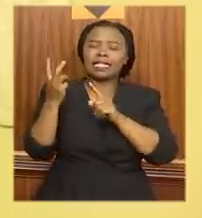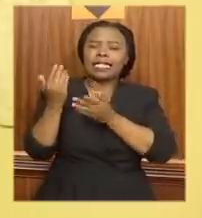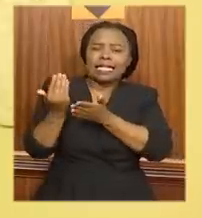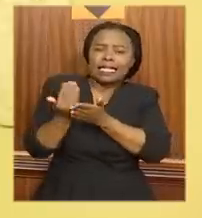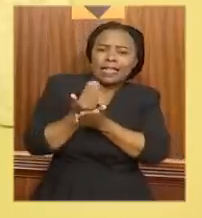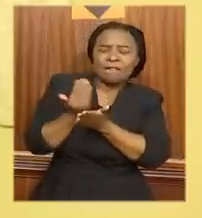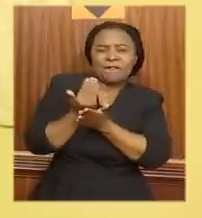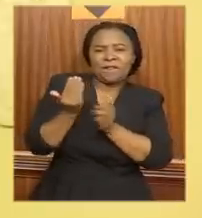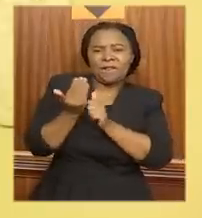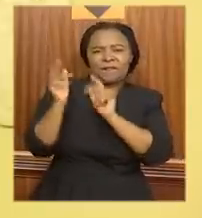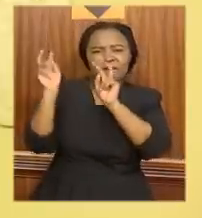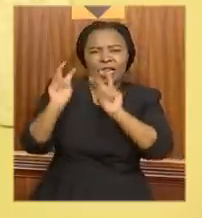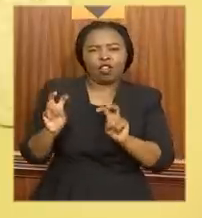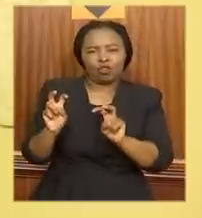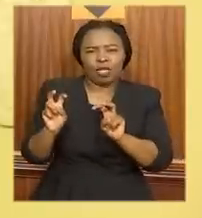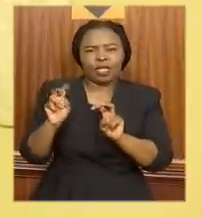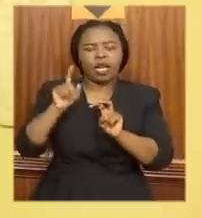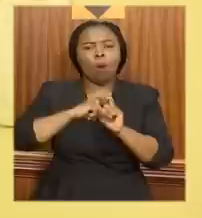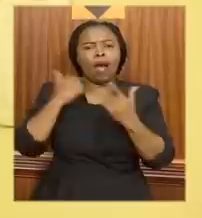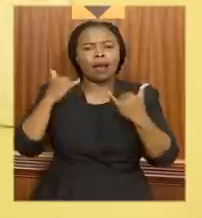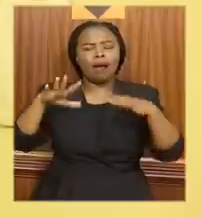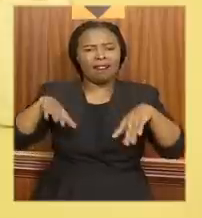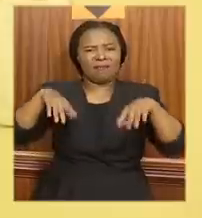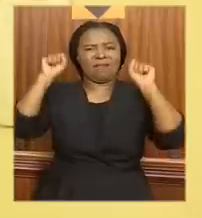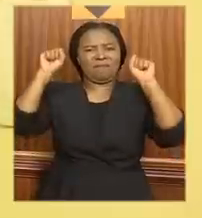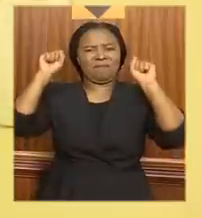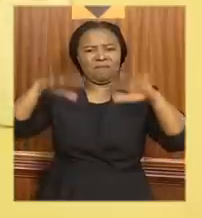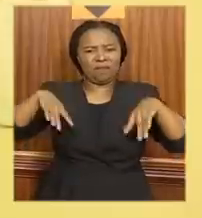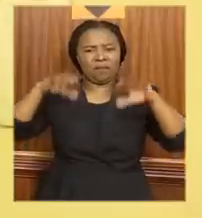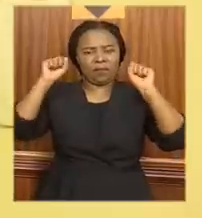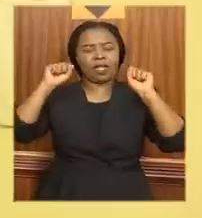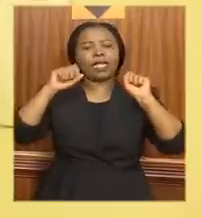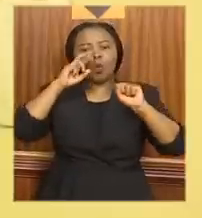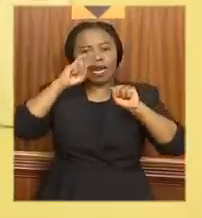ending load shedding and getting more energy on the grid.